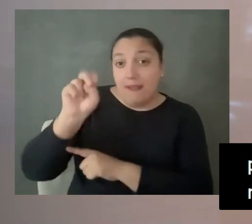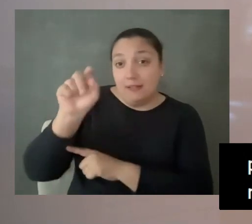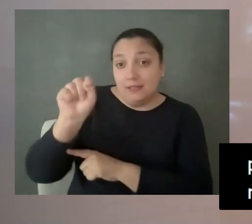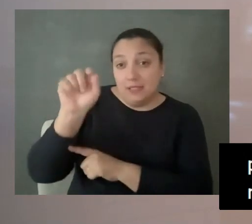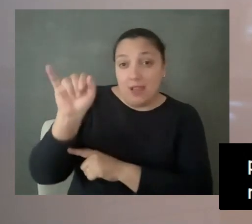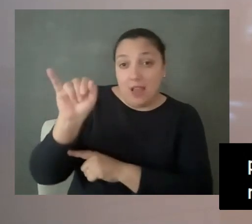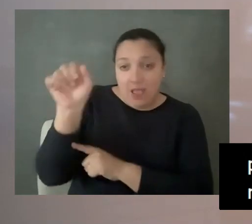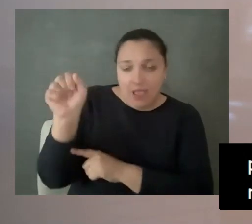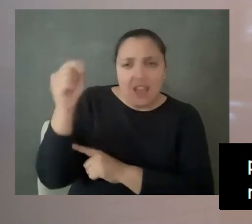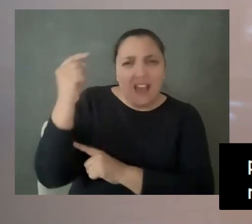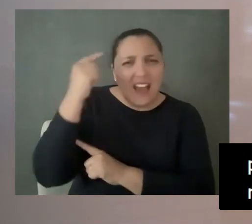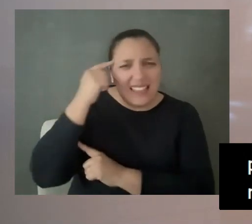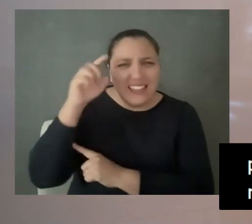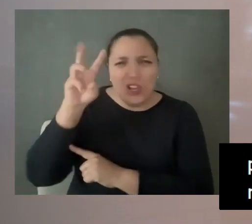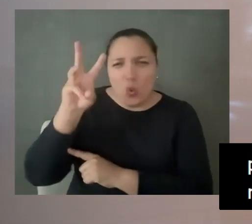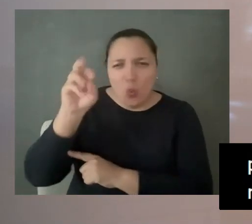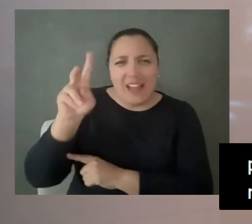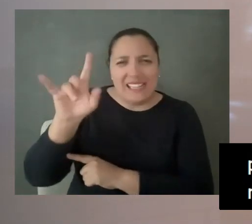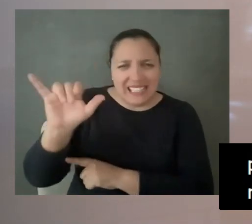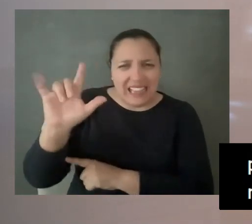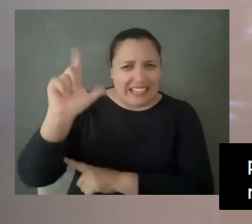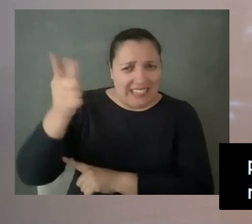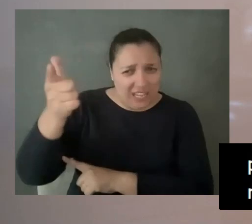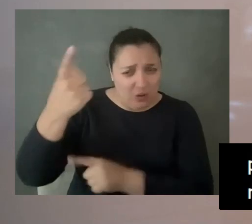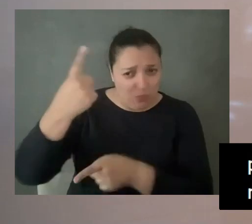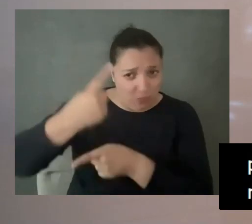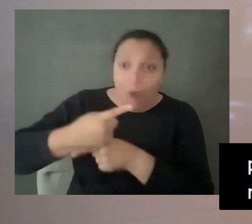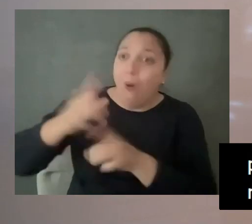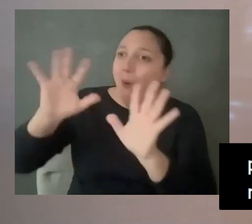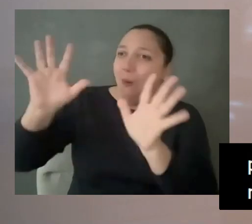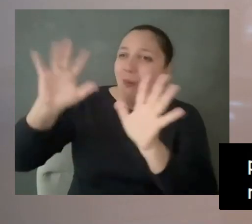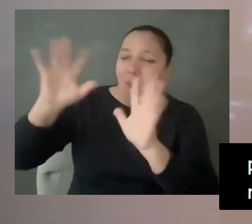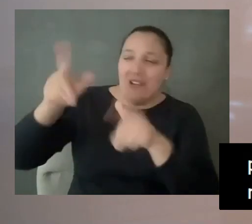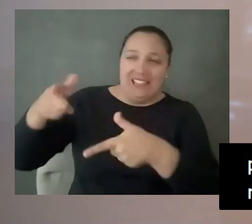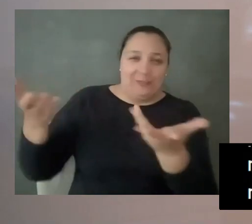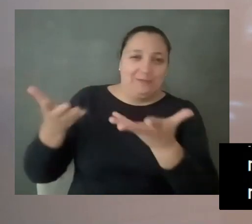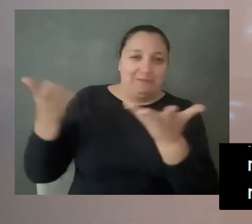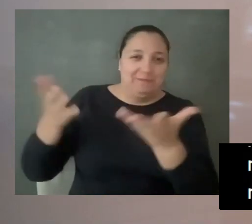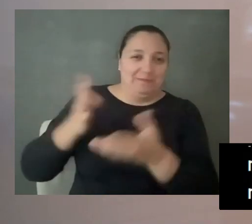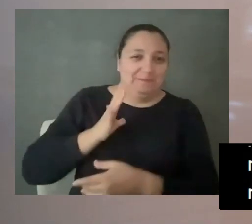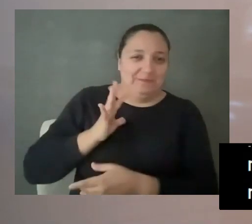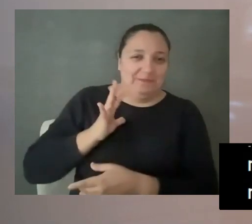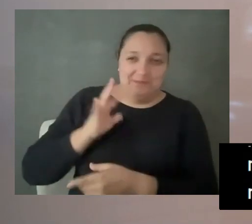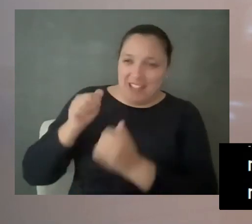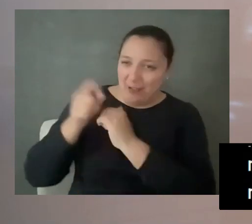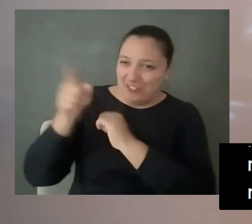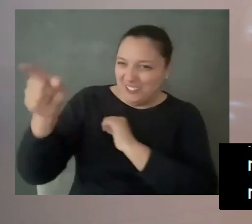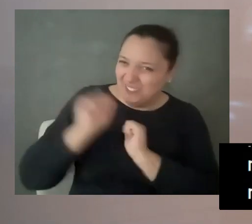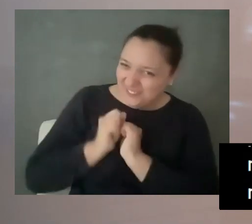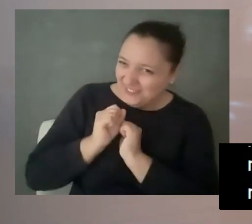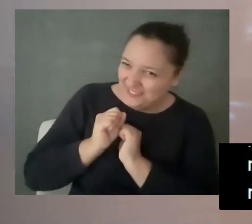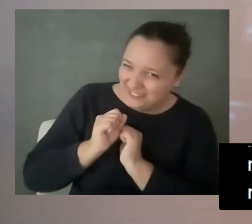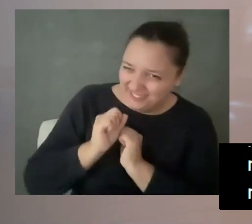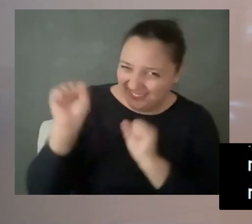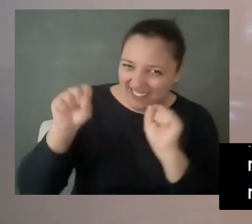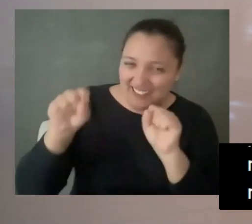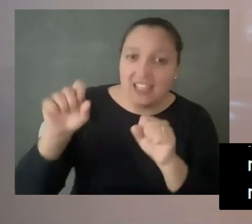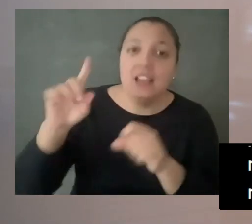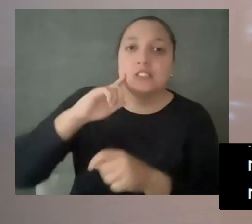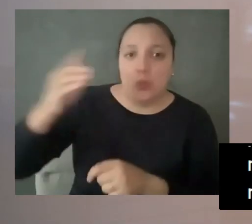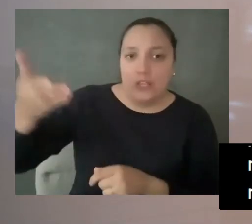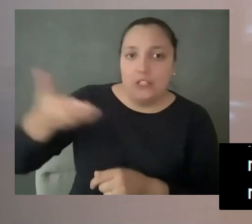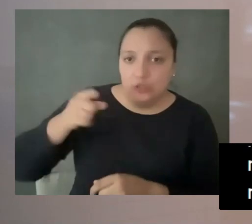we have Wendy later here. Is that? Oh, there she is. How are you? Good. Let me introduce